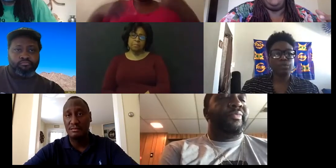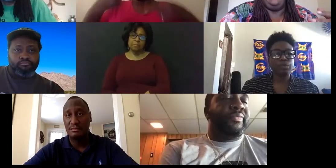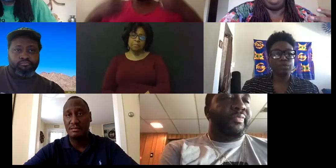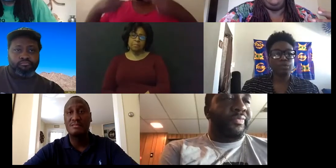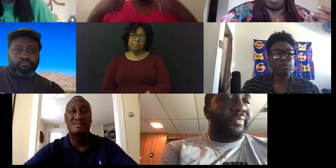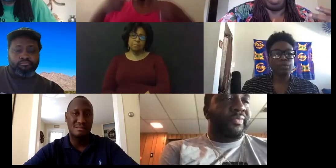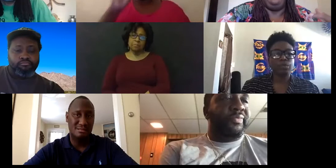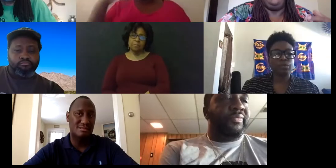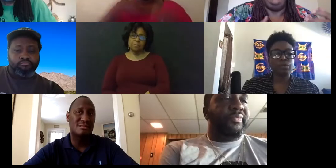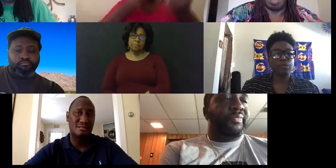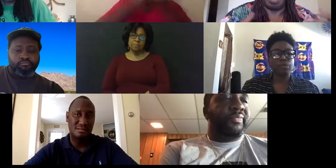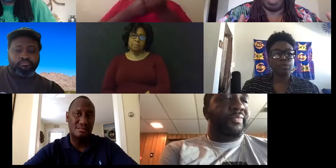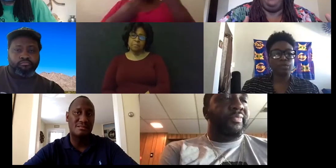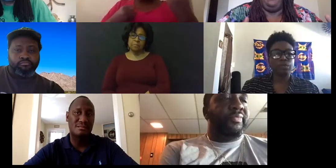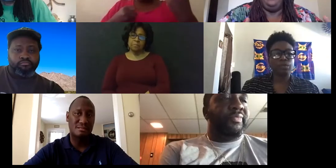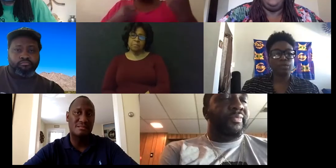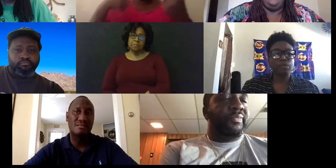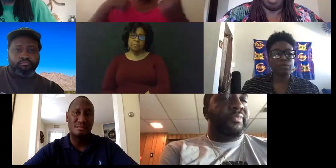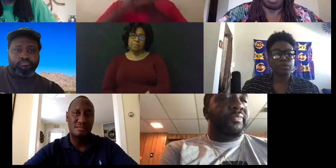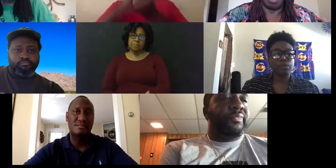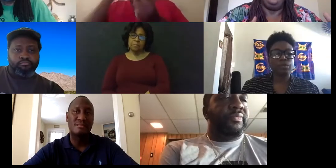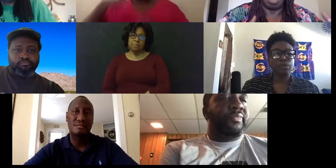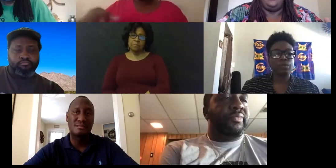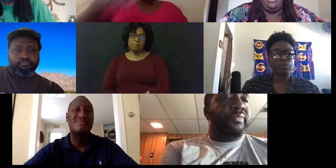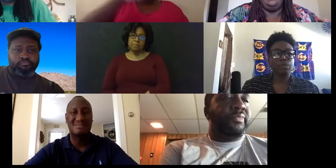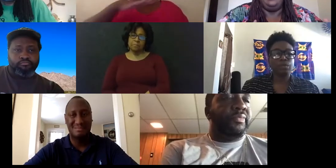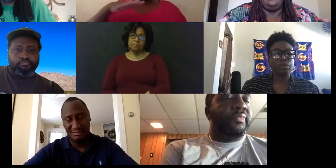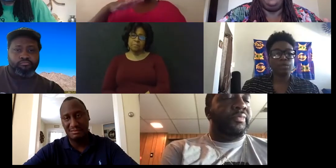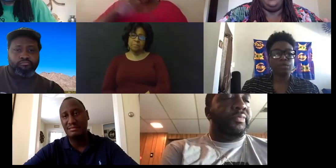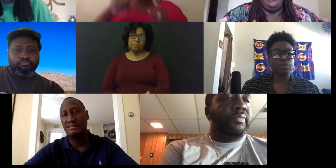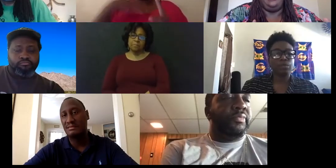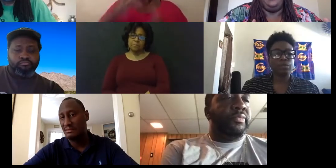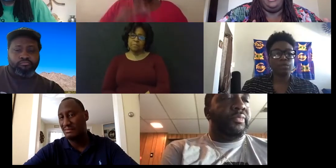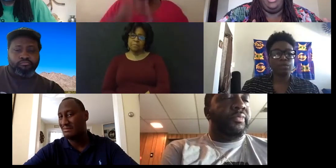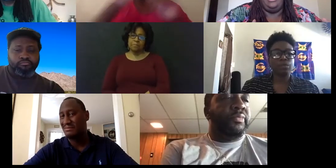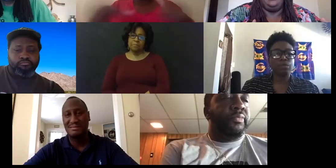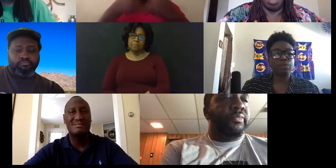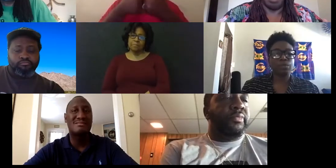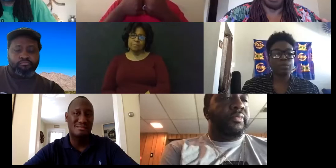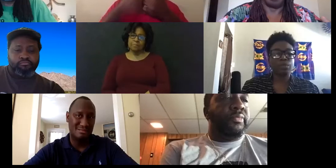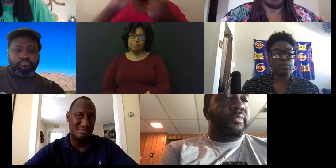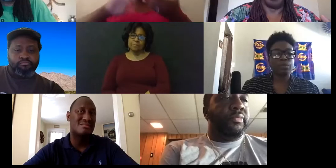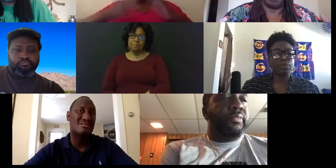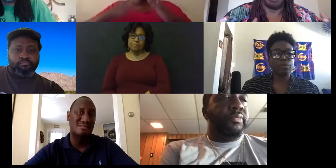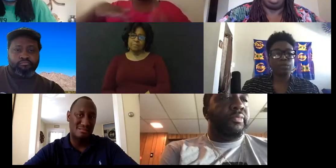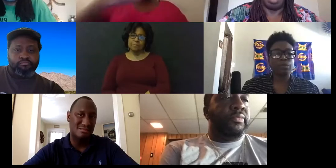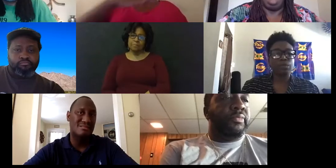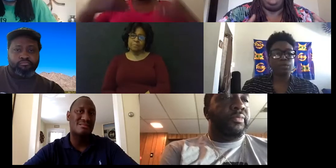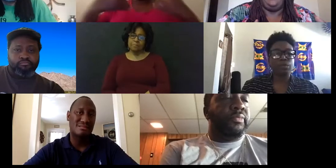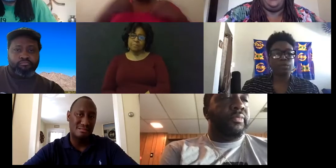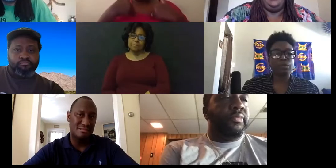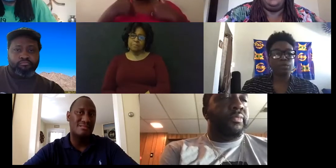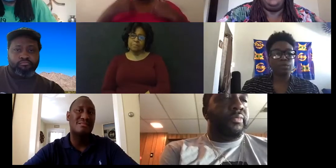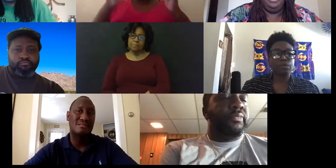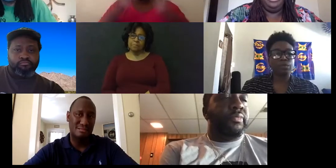if we advocate for one, we advocate for all. And there are some unique challenges the disability community has with both racism